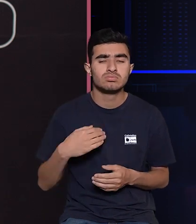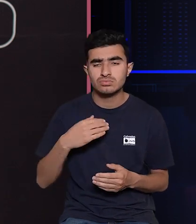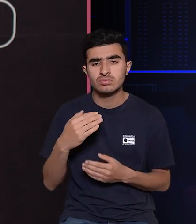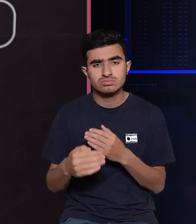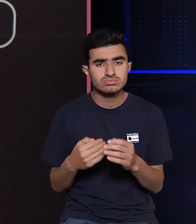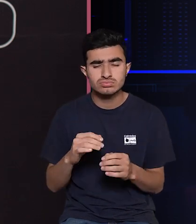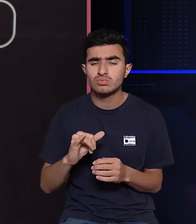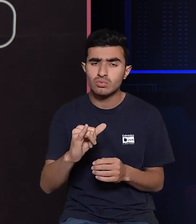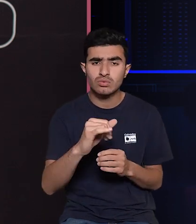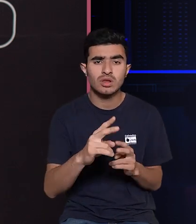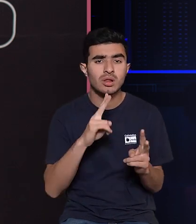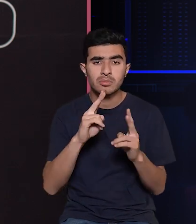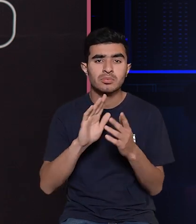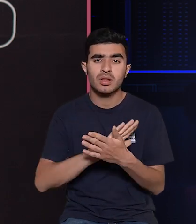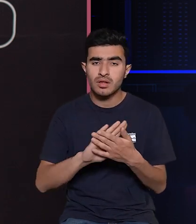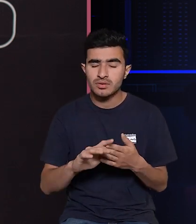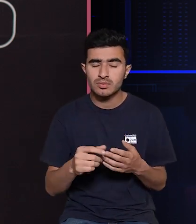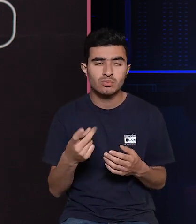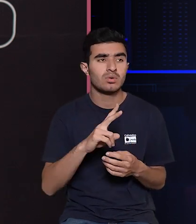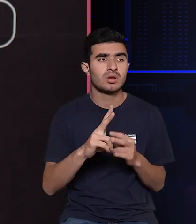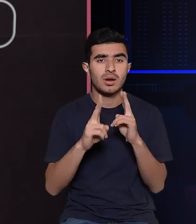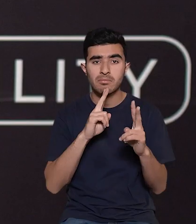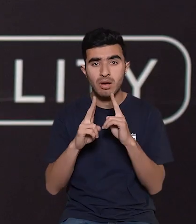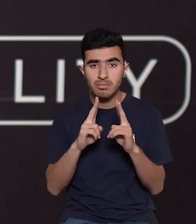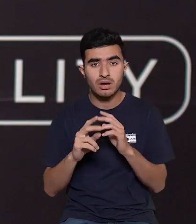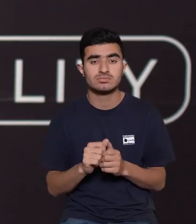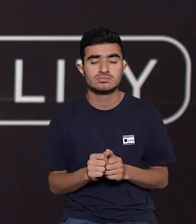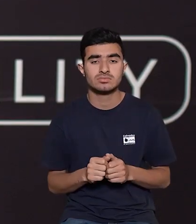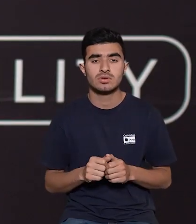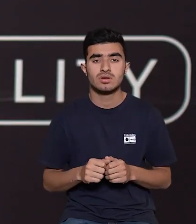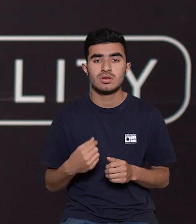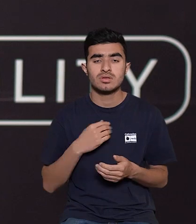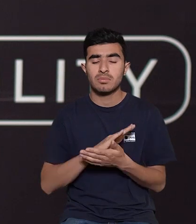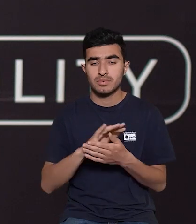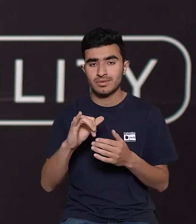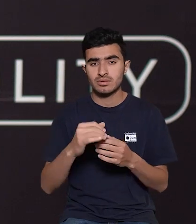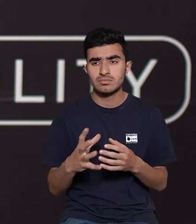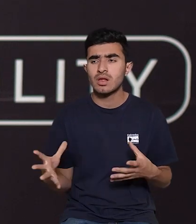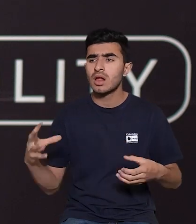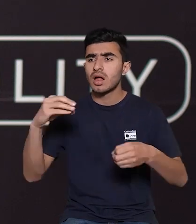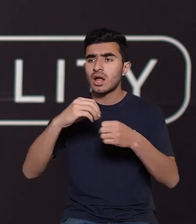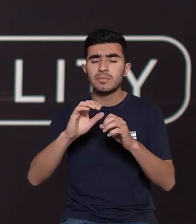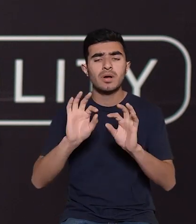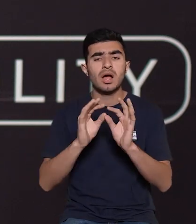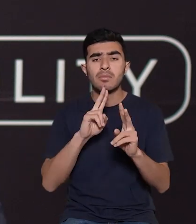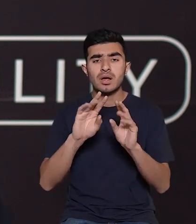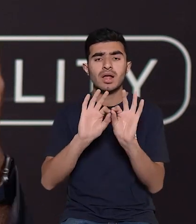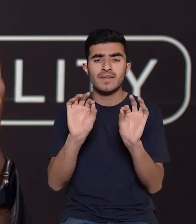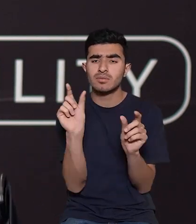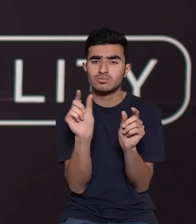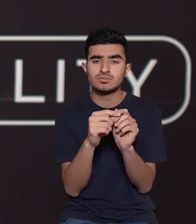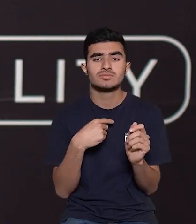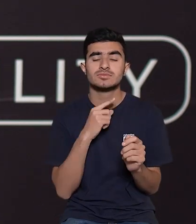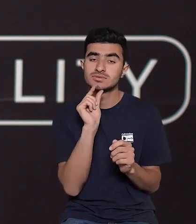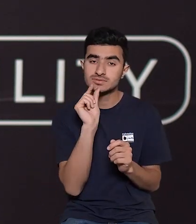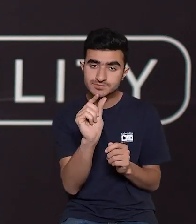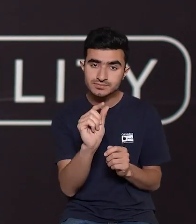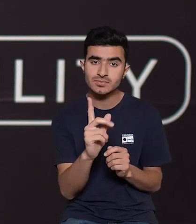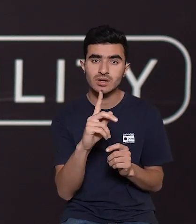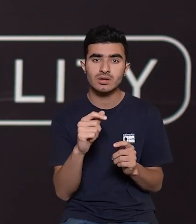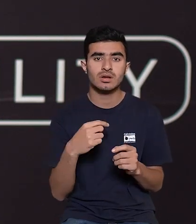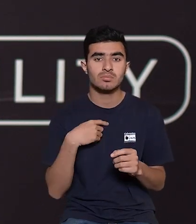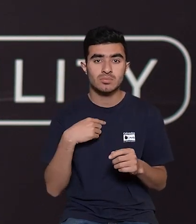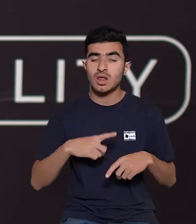in the West. I think we're getting probably close to the end of our conversation, or rather